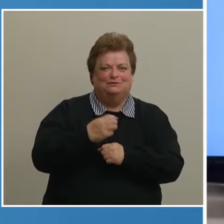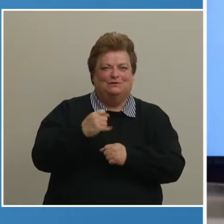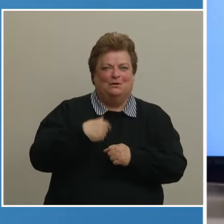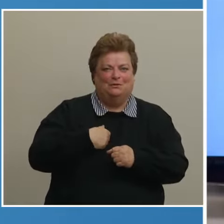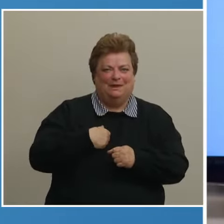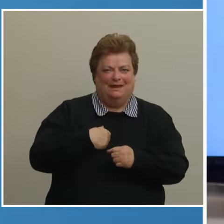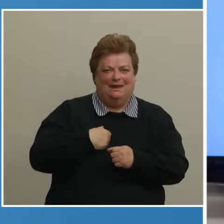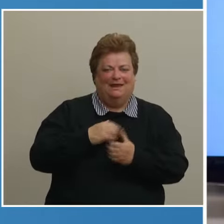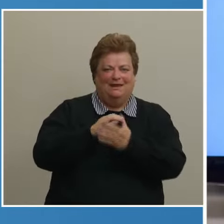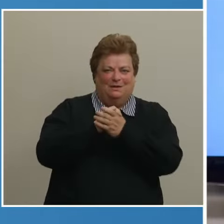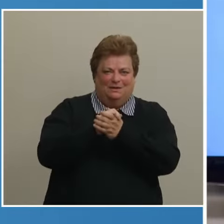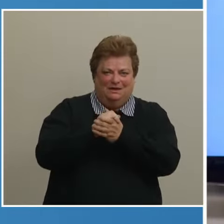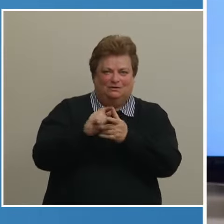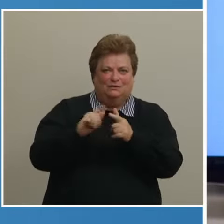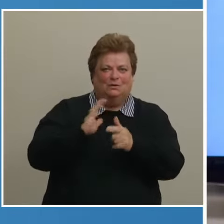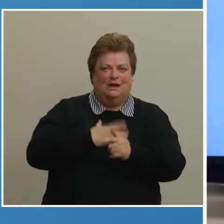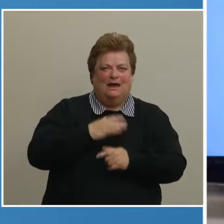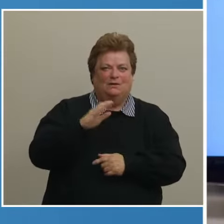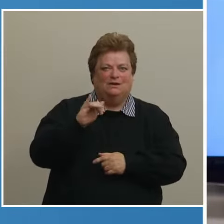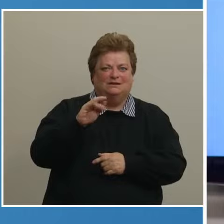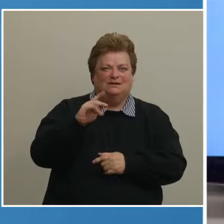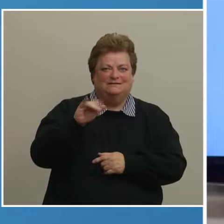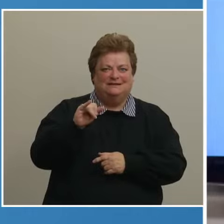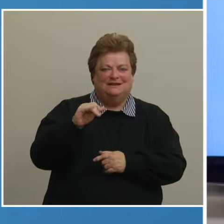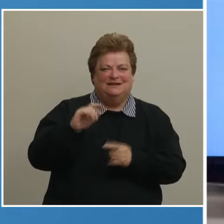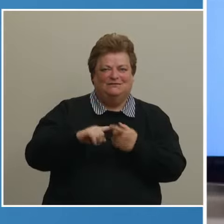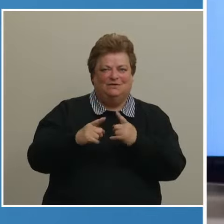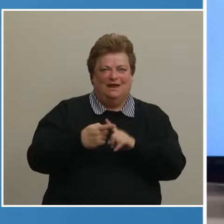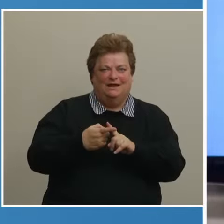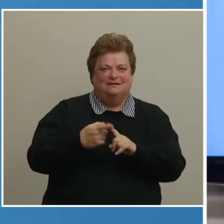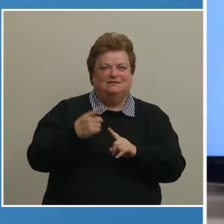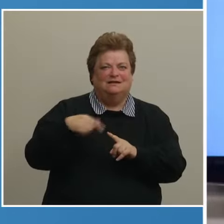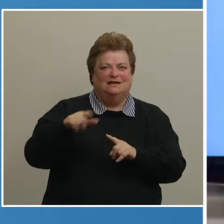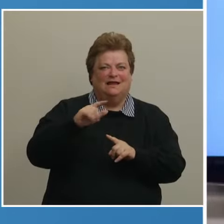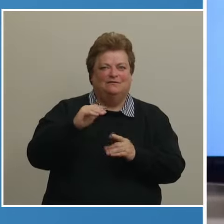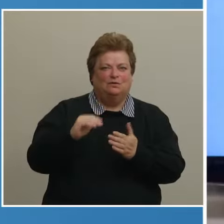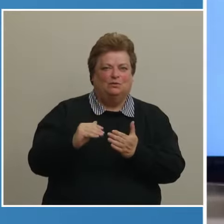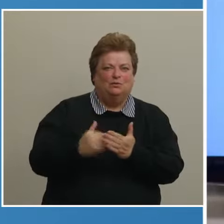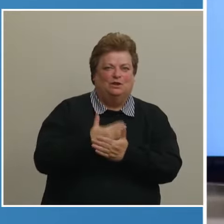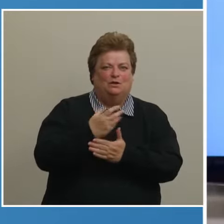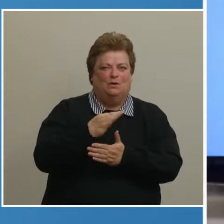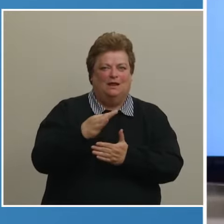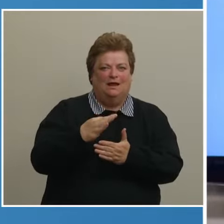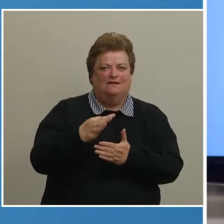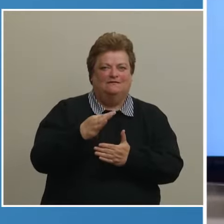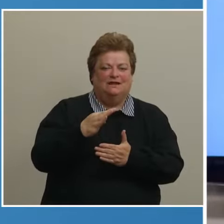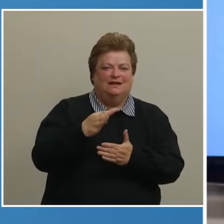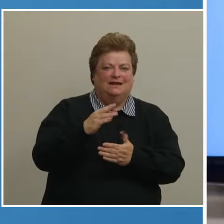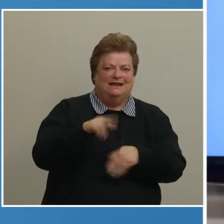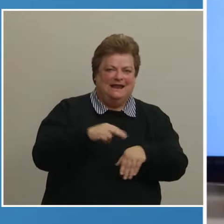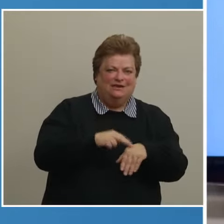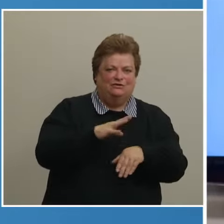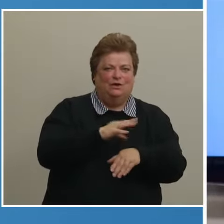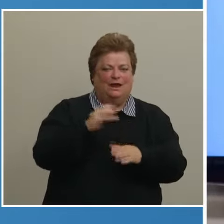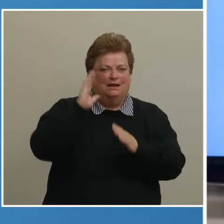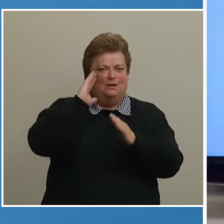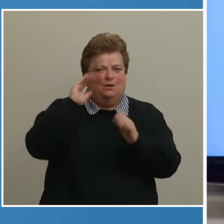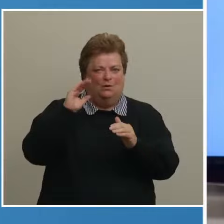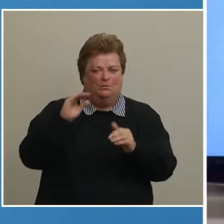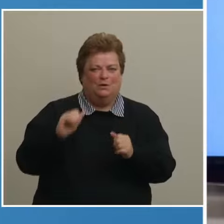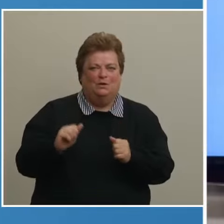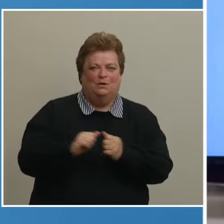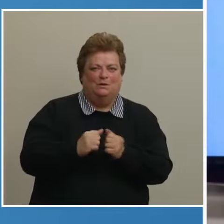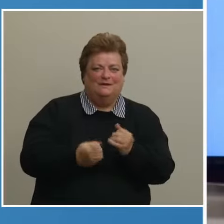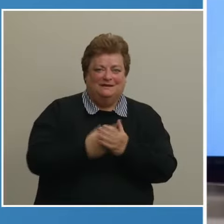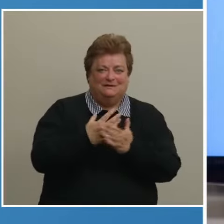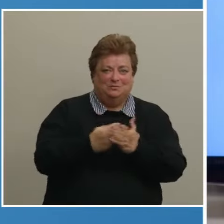Yazidi friends and neighbors on the eve of this new year, a milestone that represents the renewal of both nature and hope. And with spring